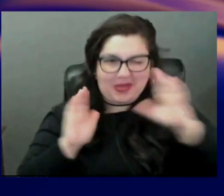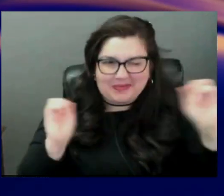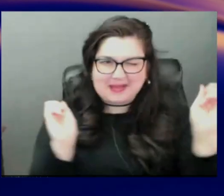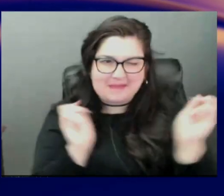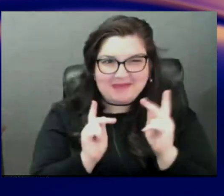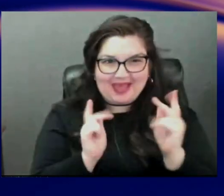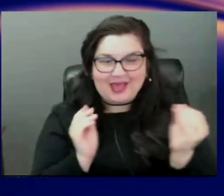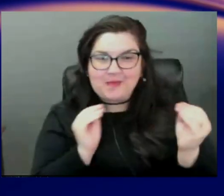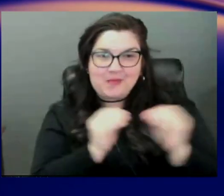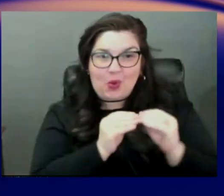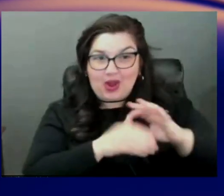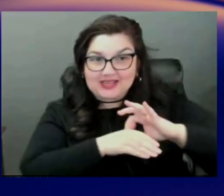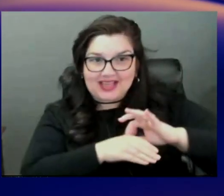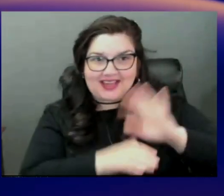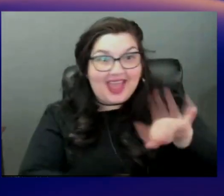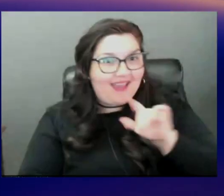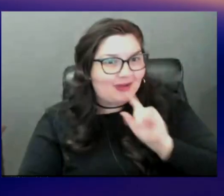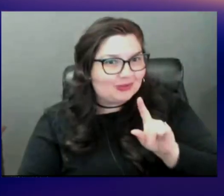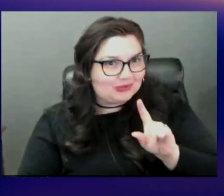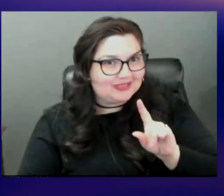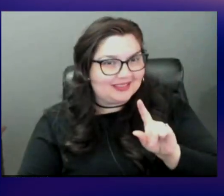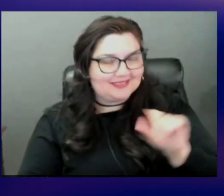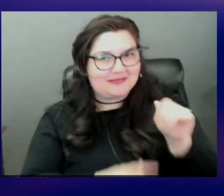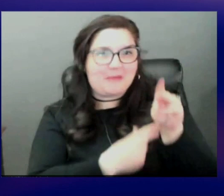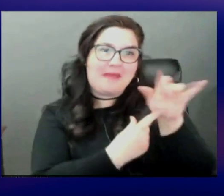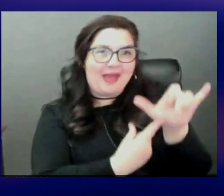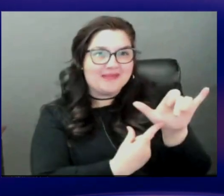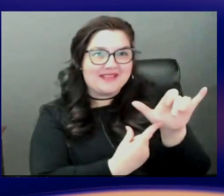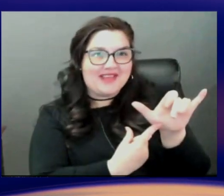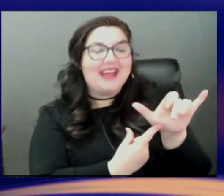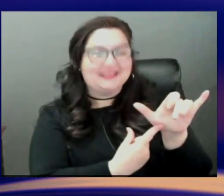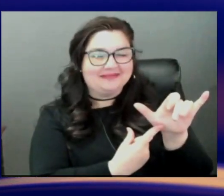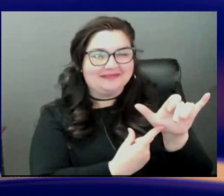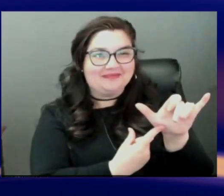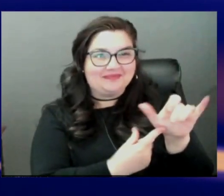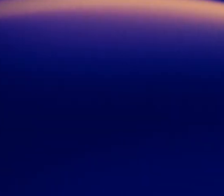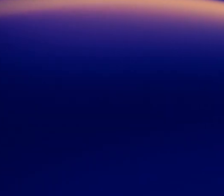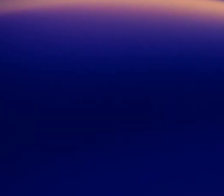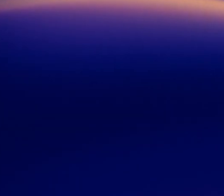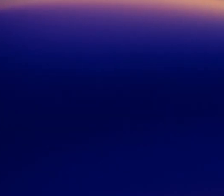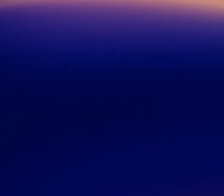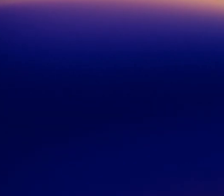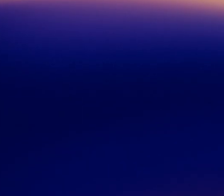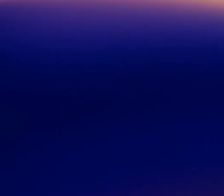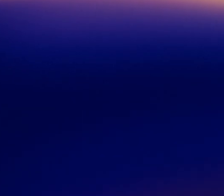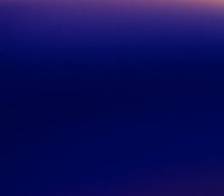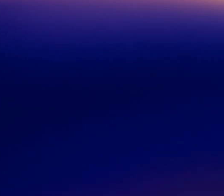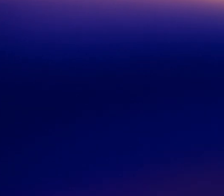more content actually about Amplify. So keep There we go. tuned right here.